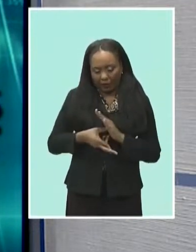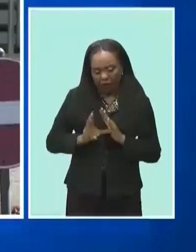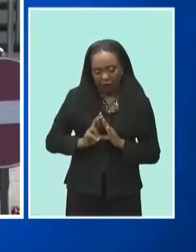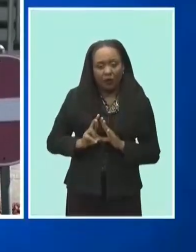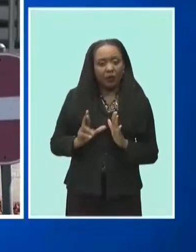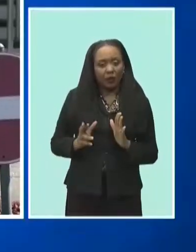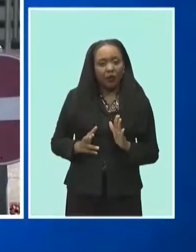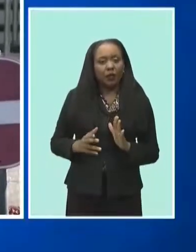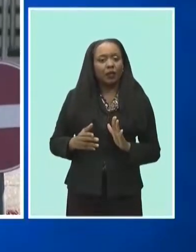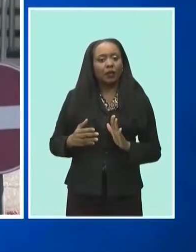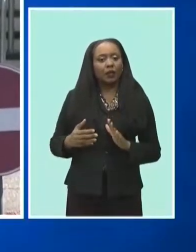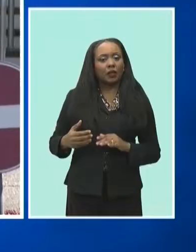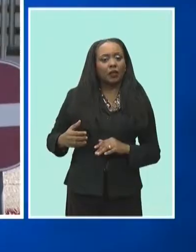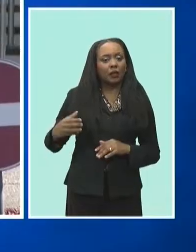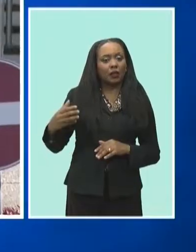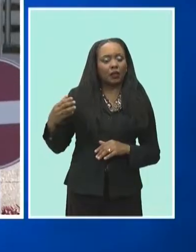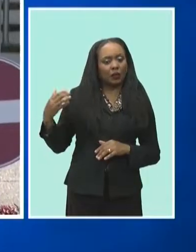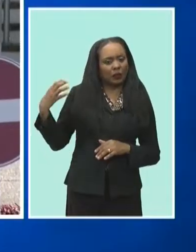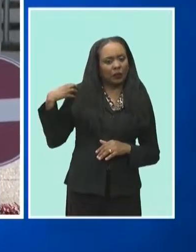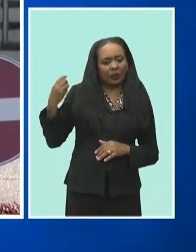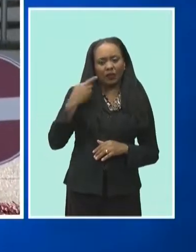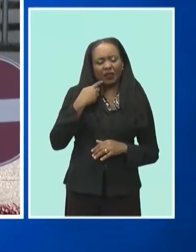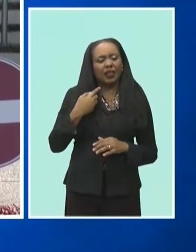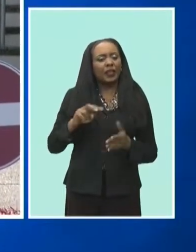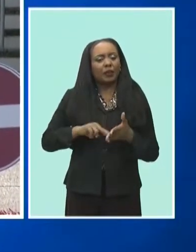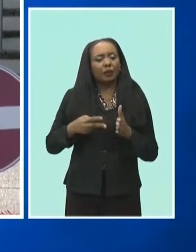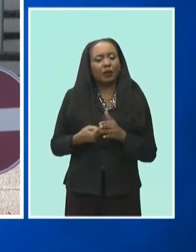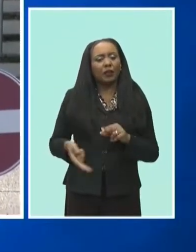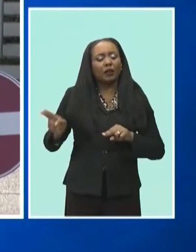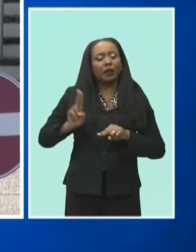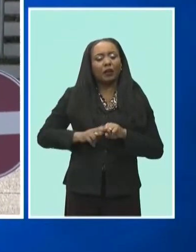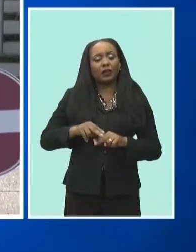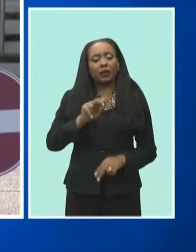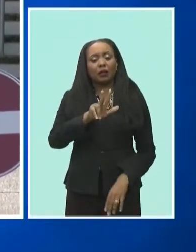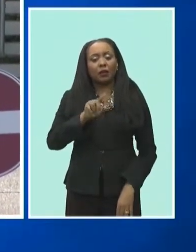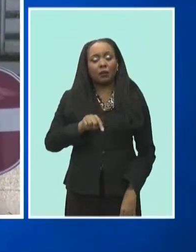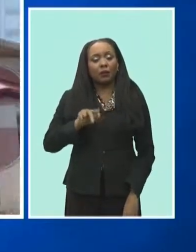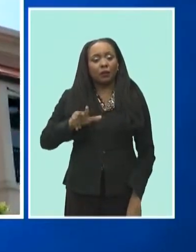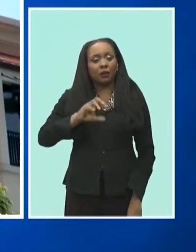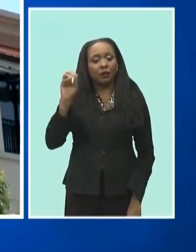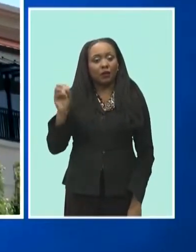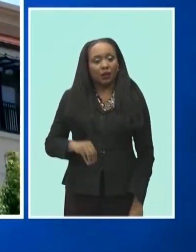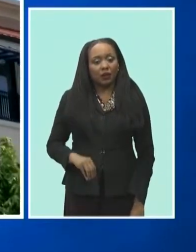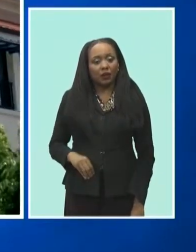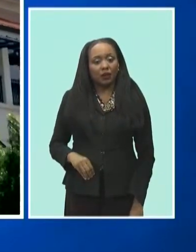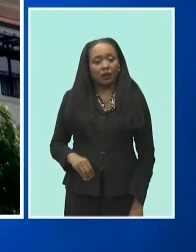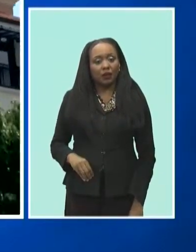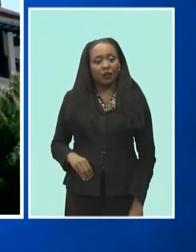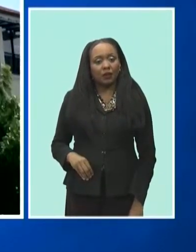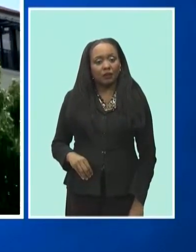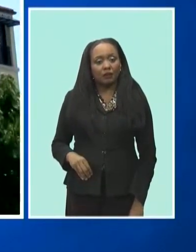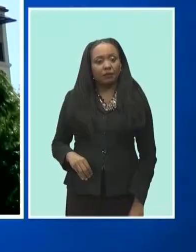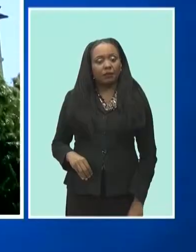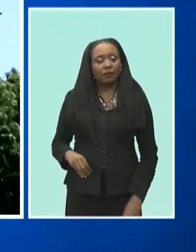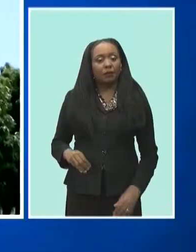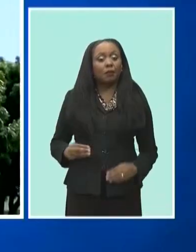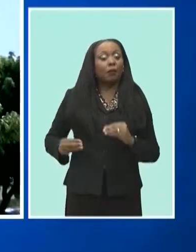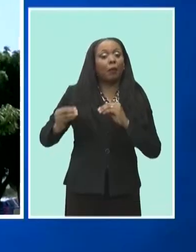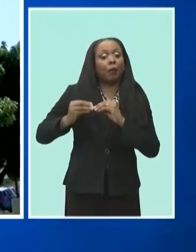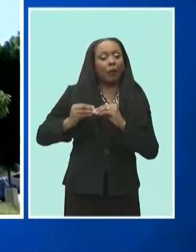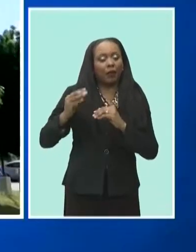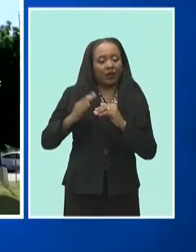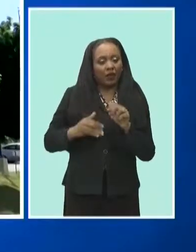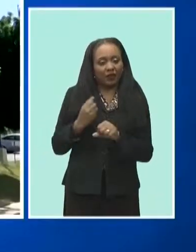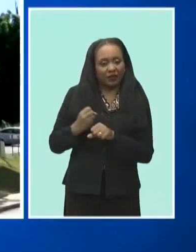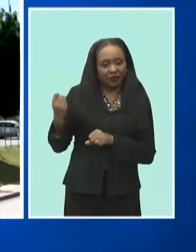Anthony Ali said that this represented an increase of 3.3% above the same period in the previous financial year. They said top-line growth